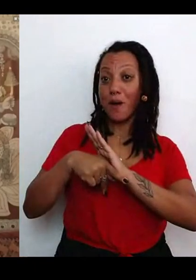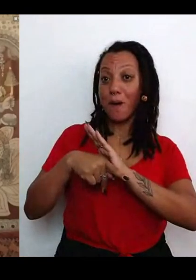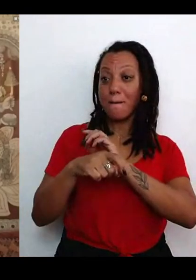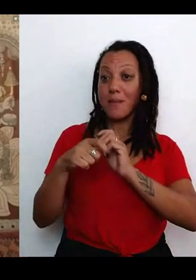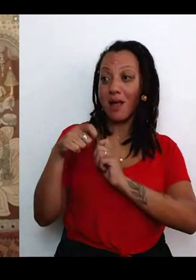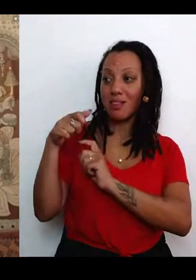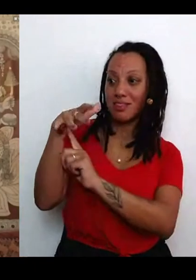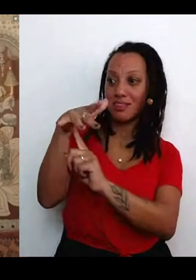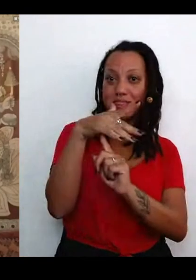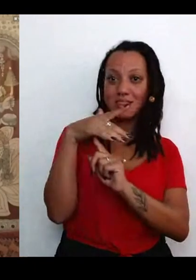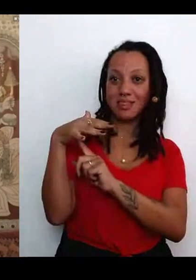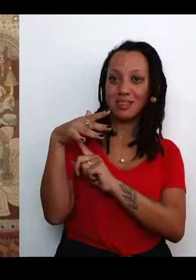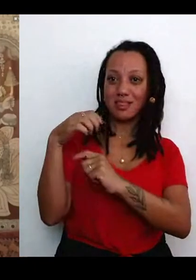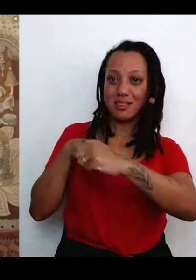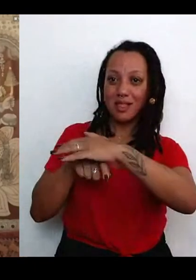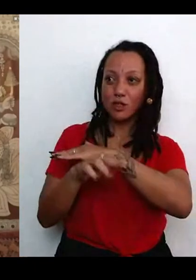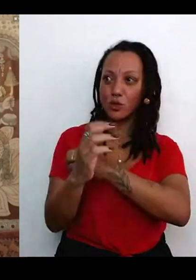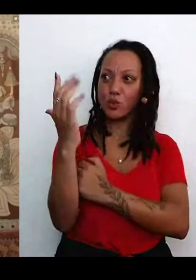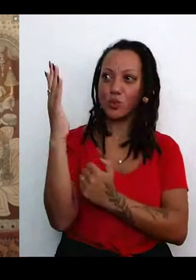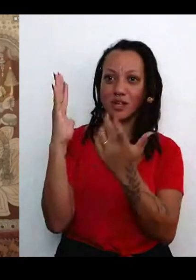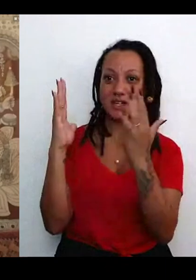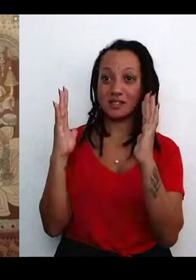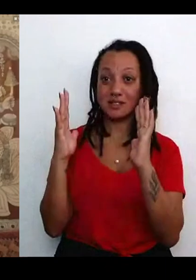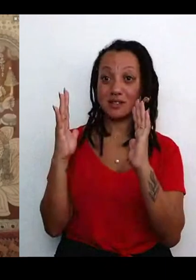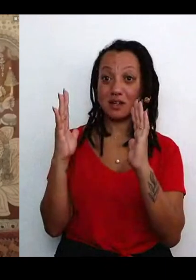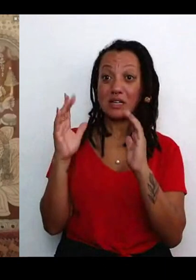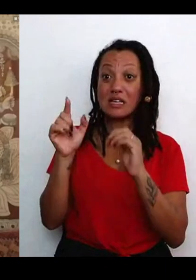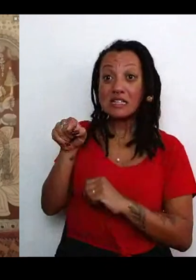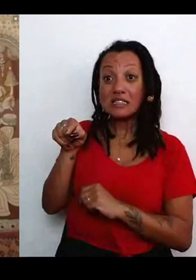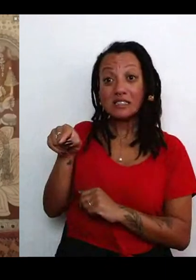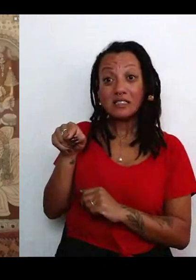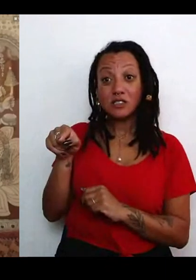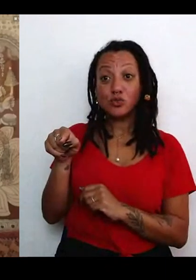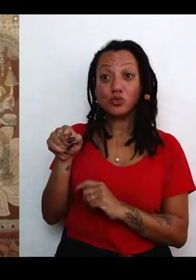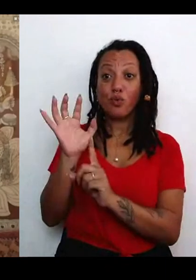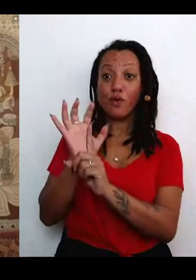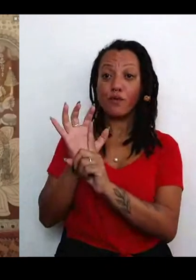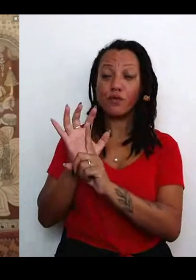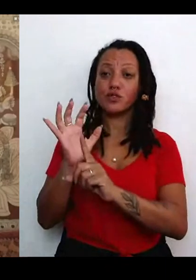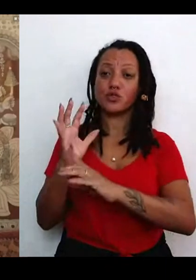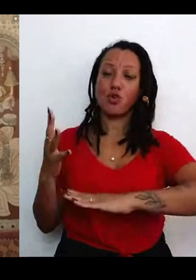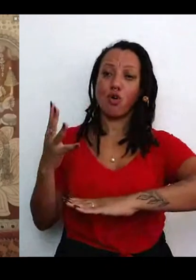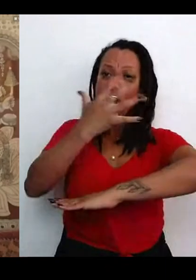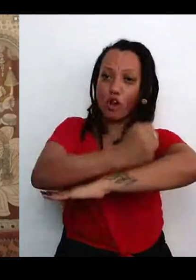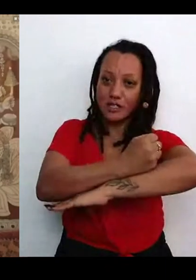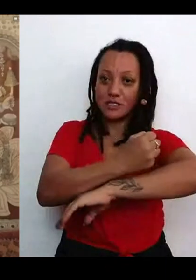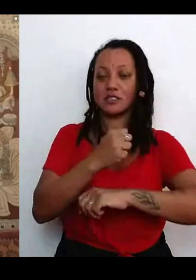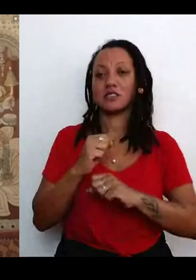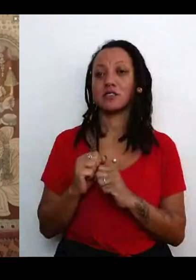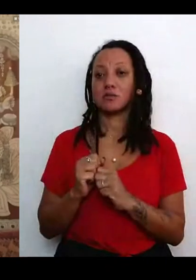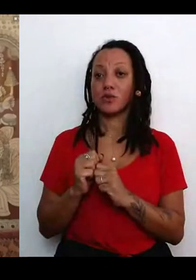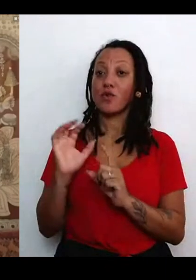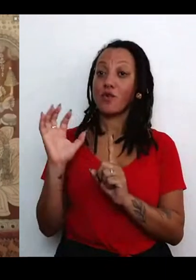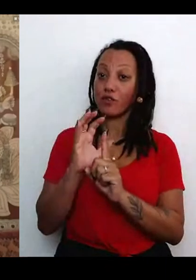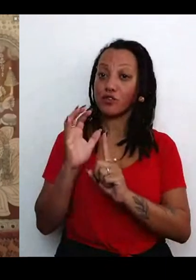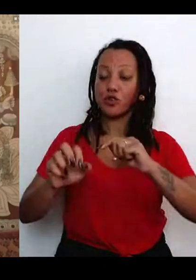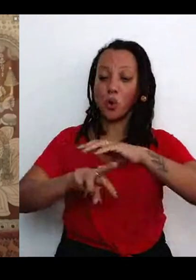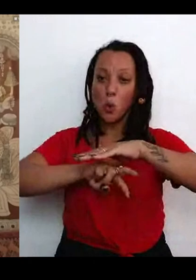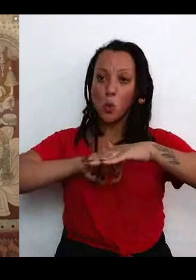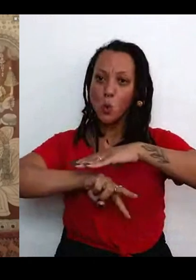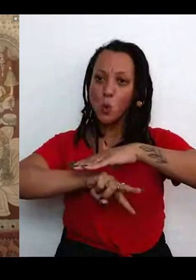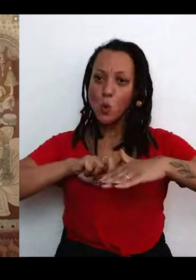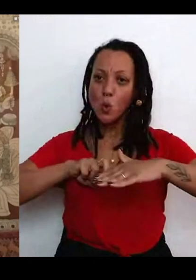necessary for colonialism was necessary for creating private property and and then John Locke did the rest of the work